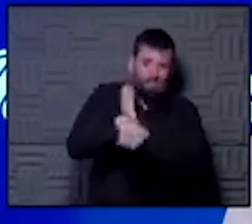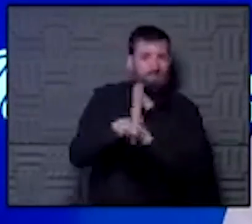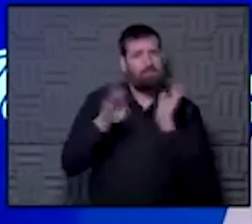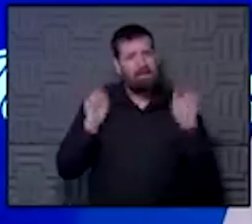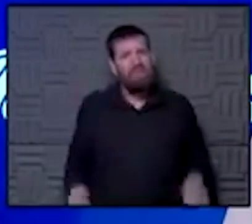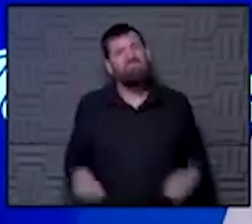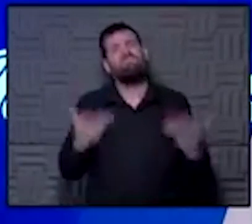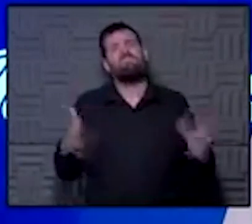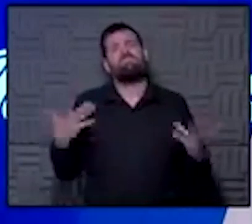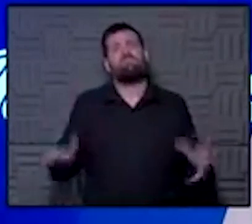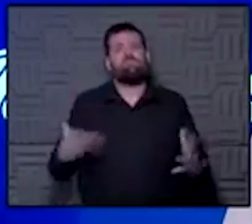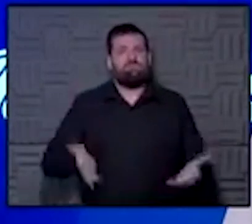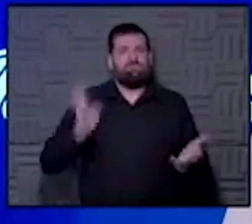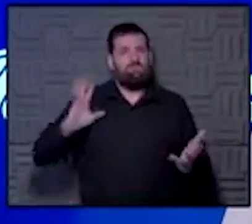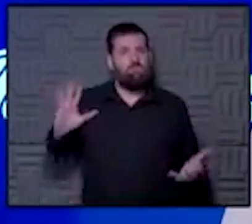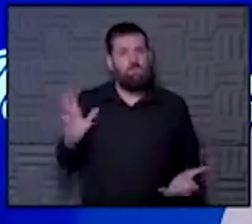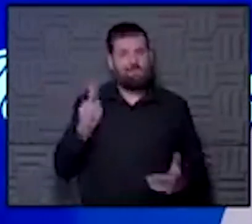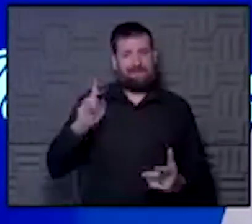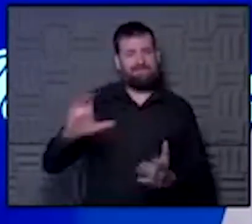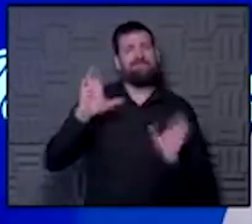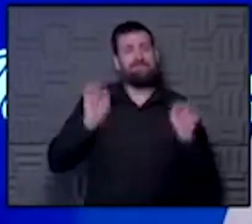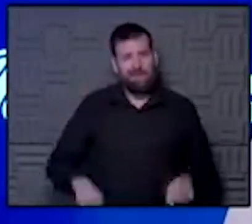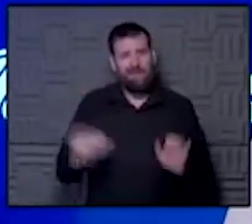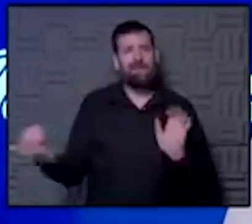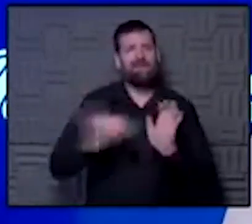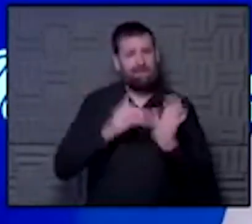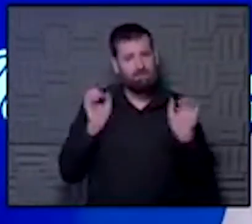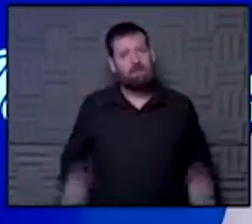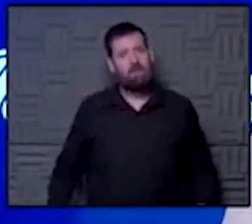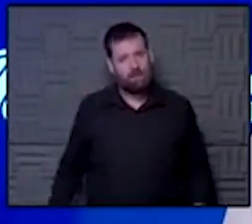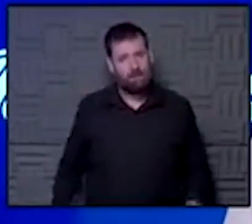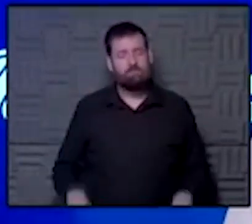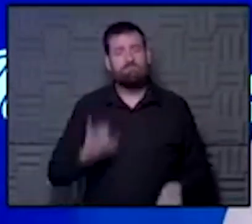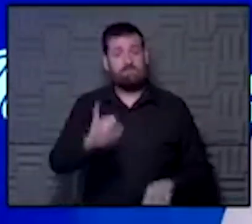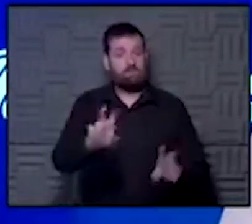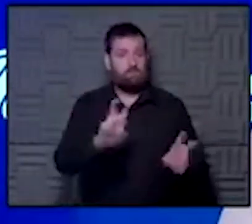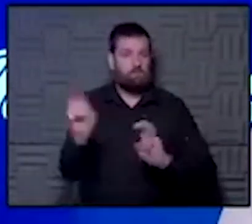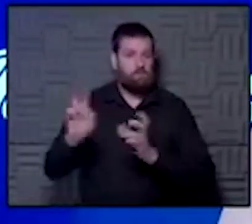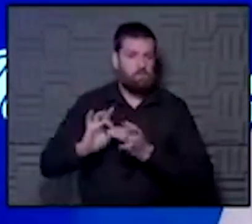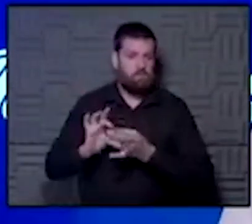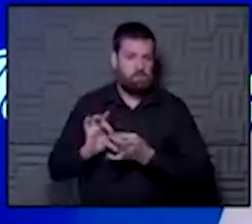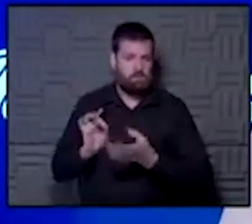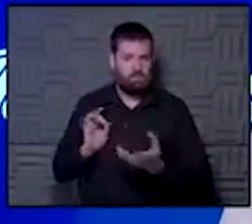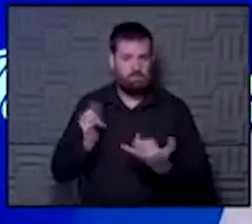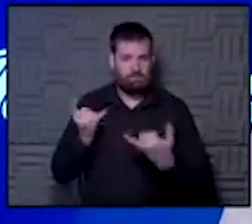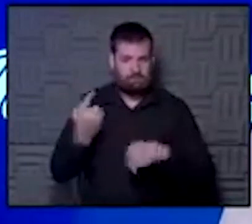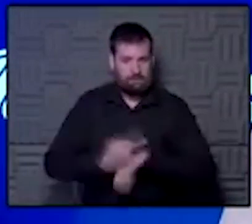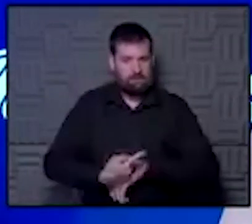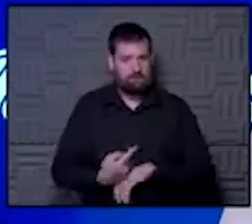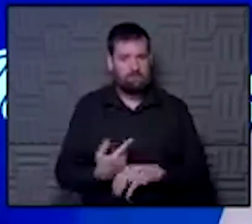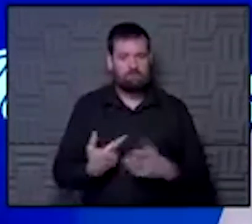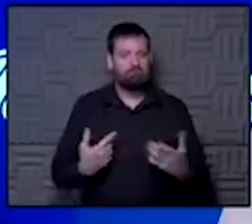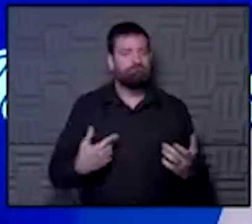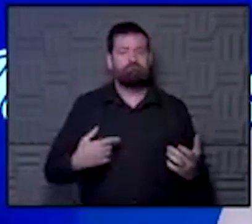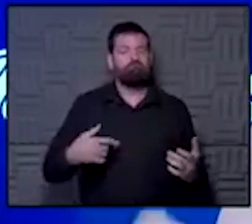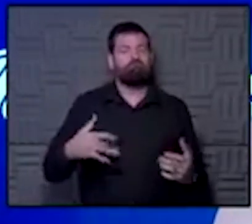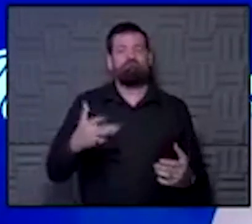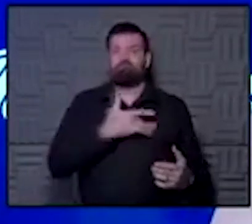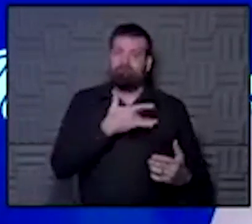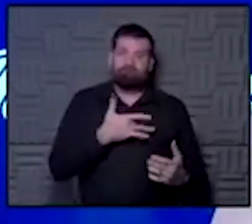curve before in Kansas City. We can bend the curve again. And that quote I heard earlier today, I think it just has stuck with